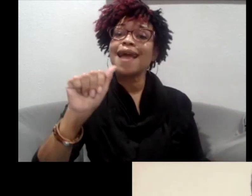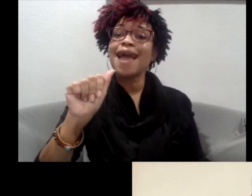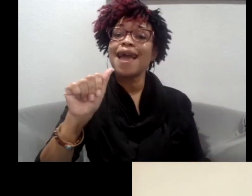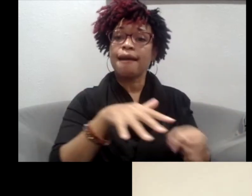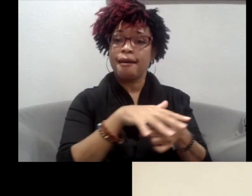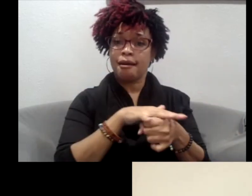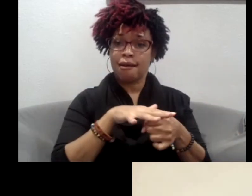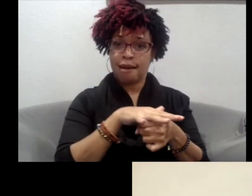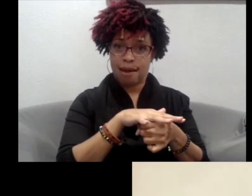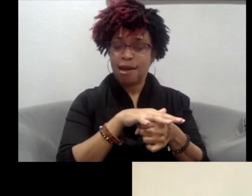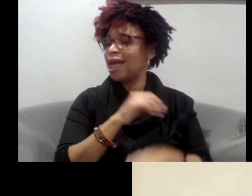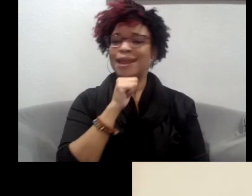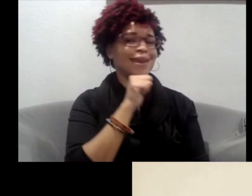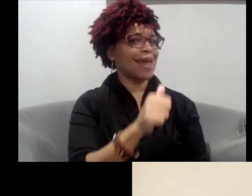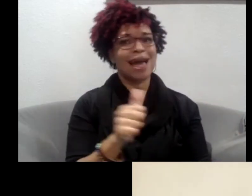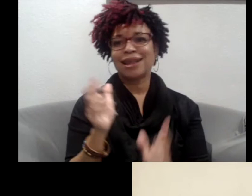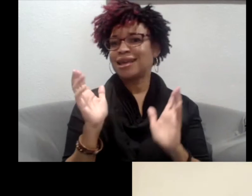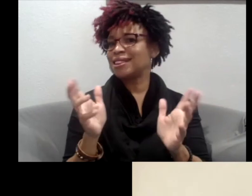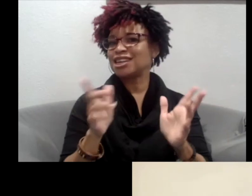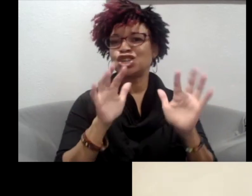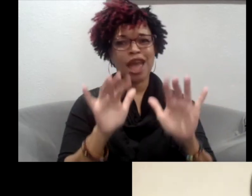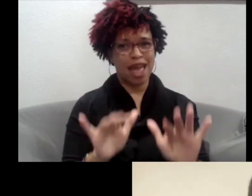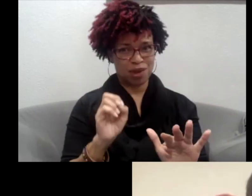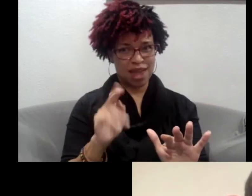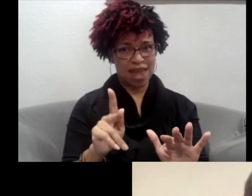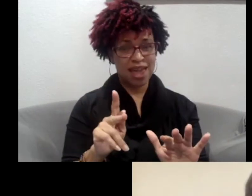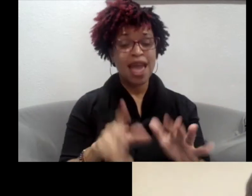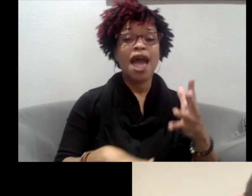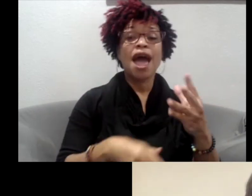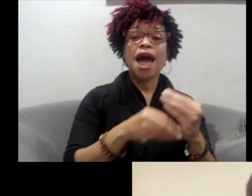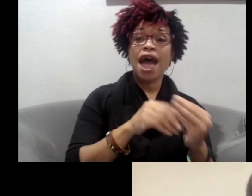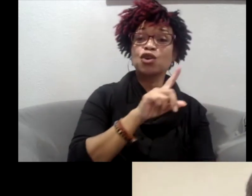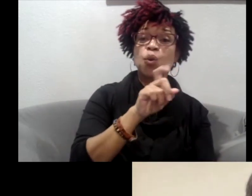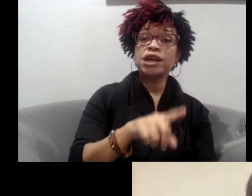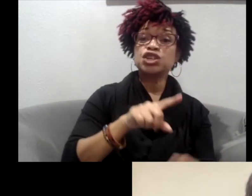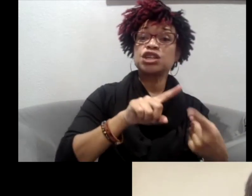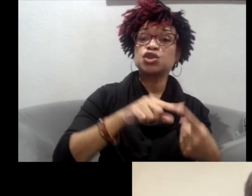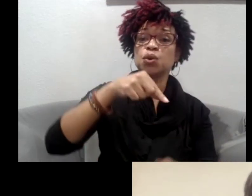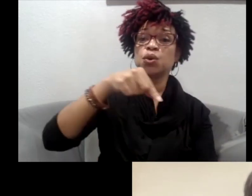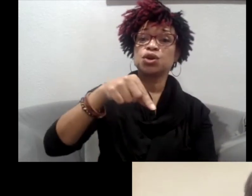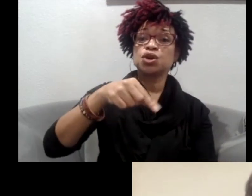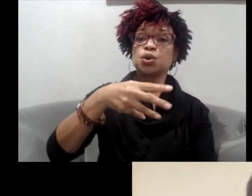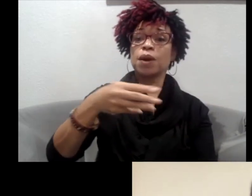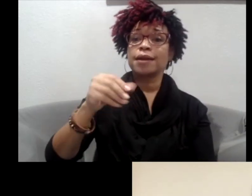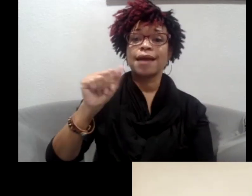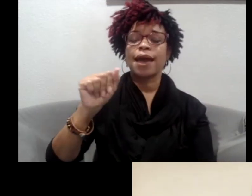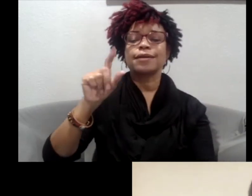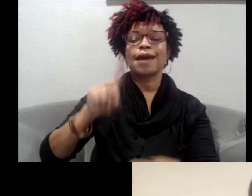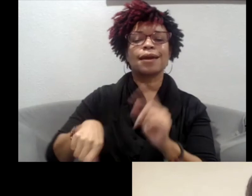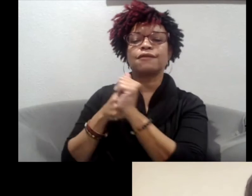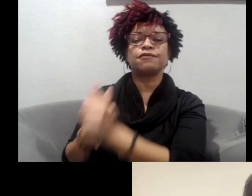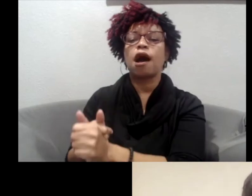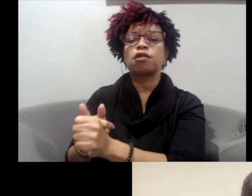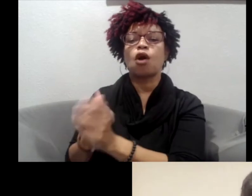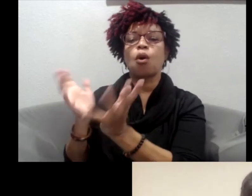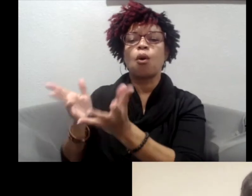section, not in the chat. Please put your questions in the Q&A because I cannot keep track of those questions to be able